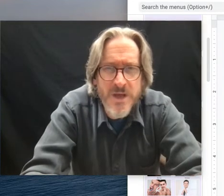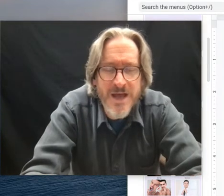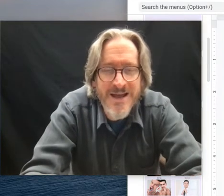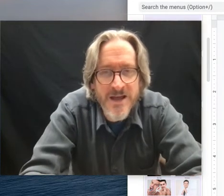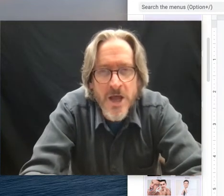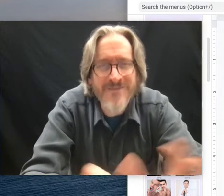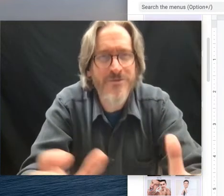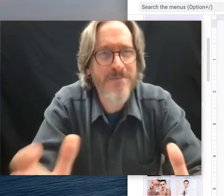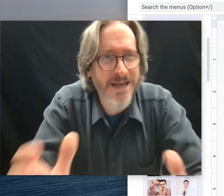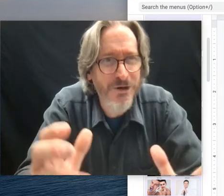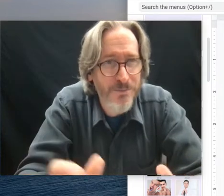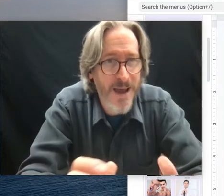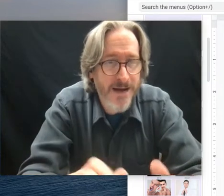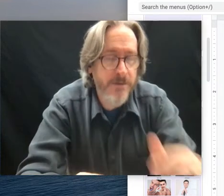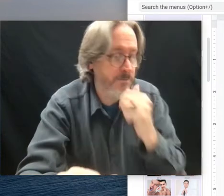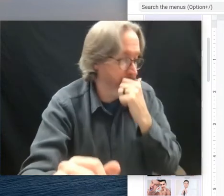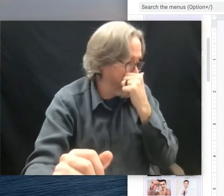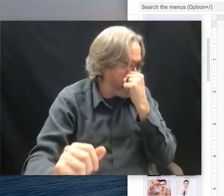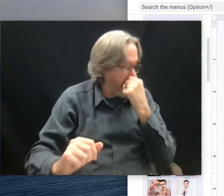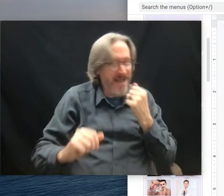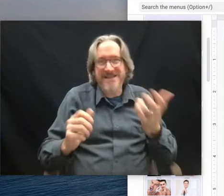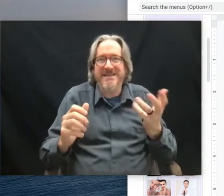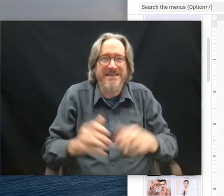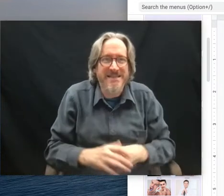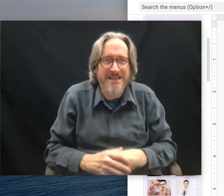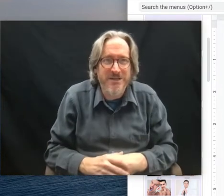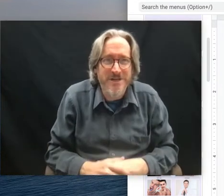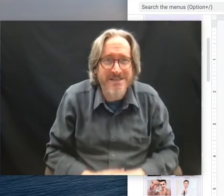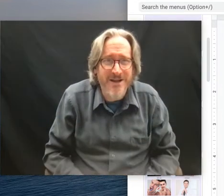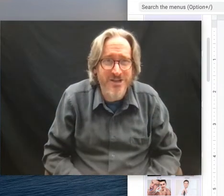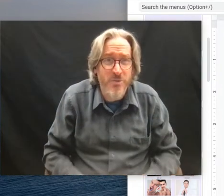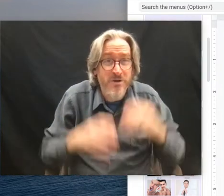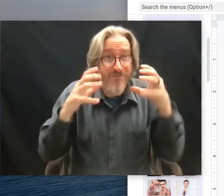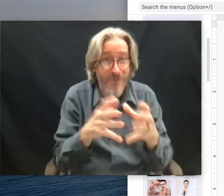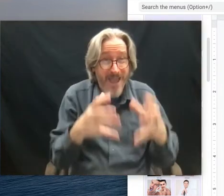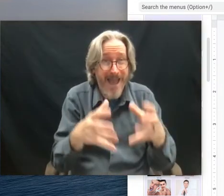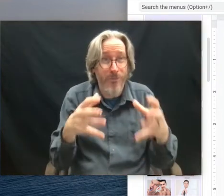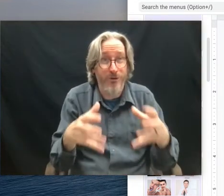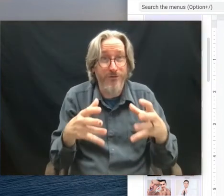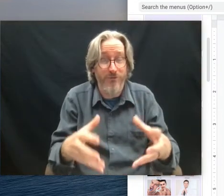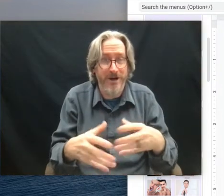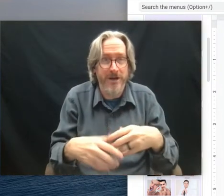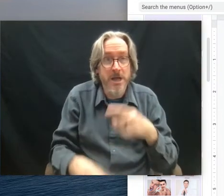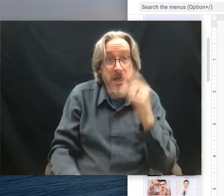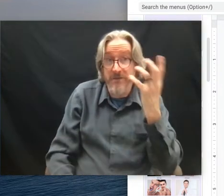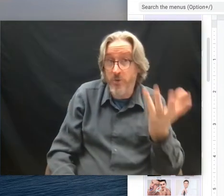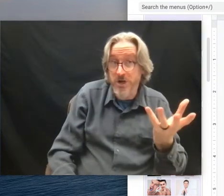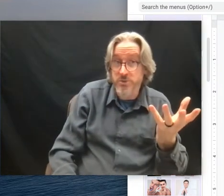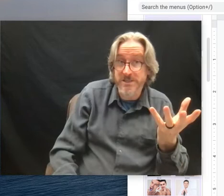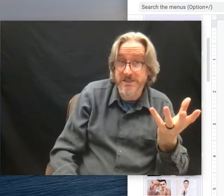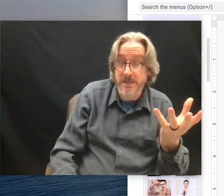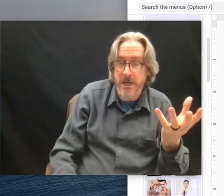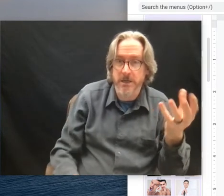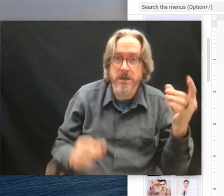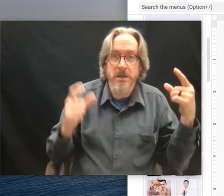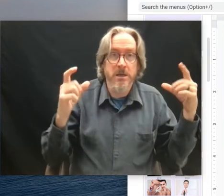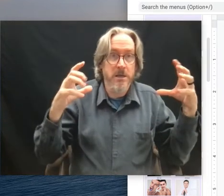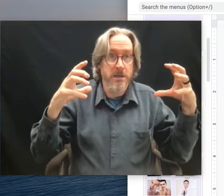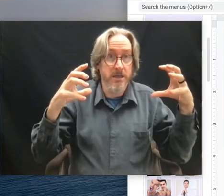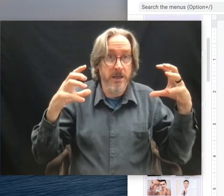So for make your bed, I hesitate to say that there is not just one vocab word for it. If you watch What's the